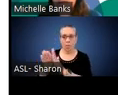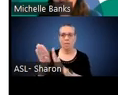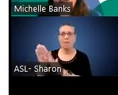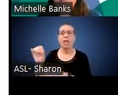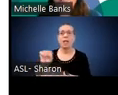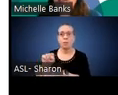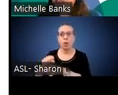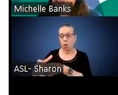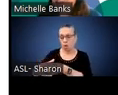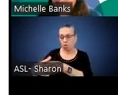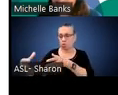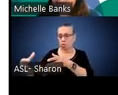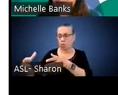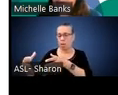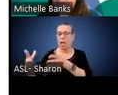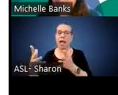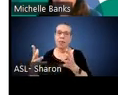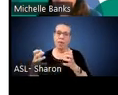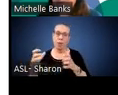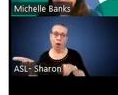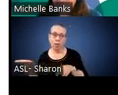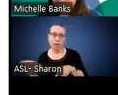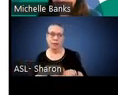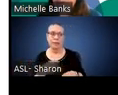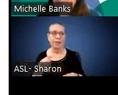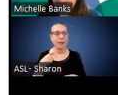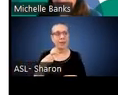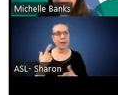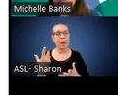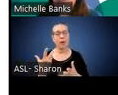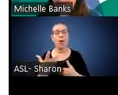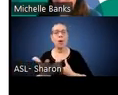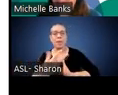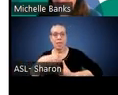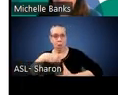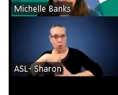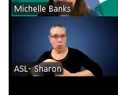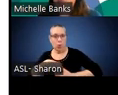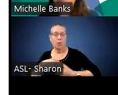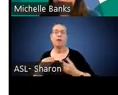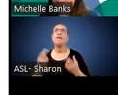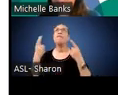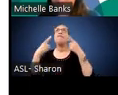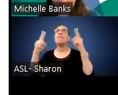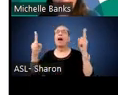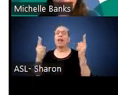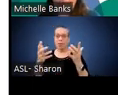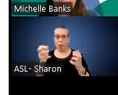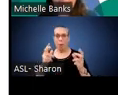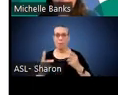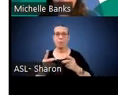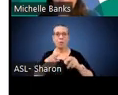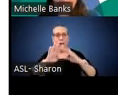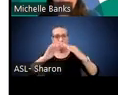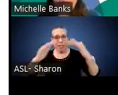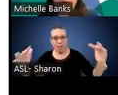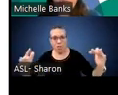workforce and are leaning into the concept of inclusivity, finally, in order to meet their own